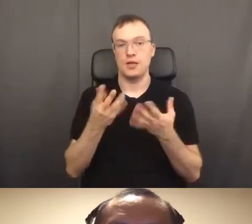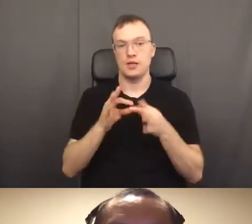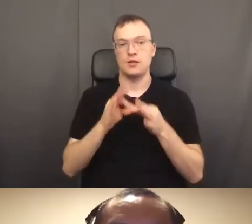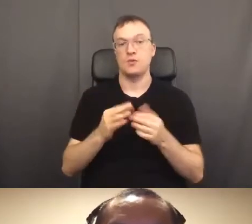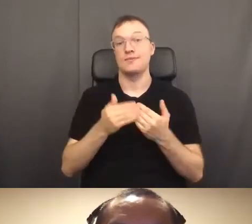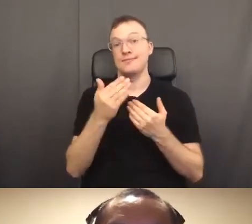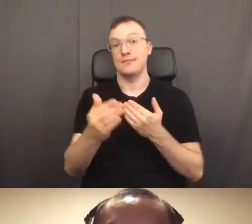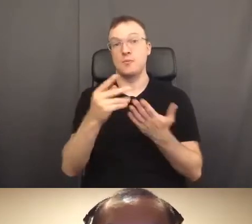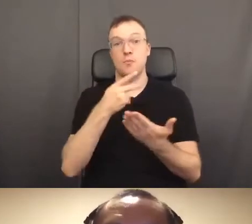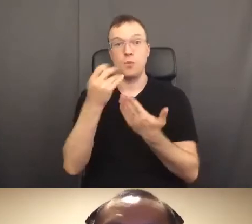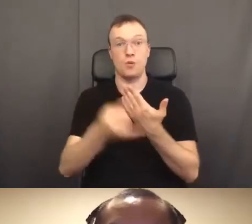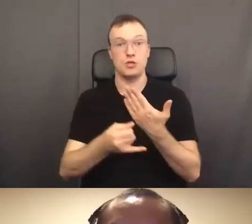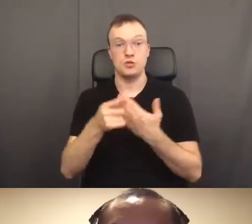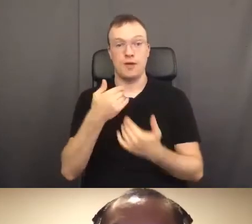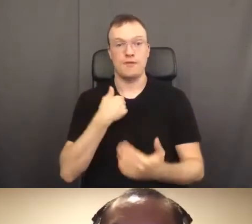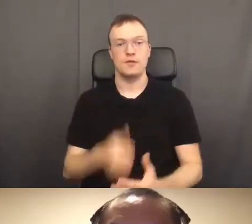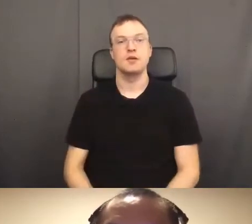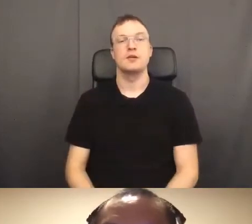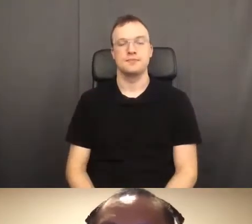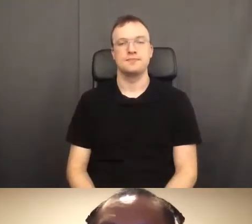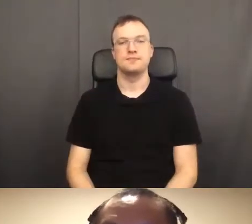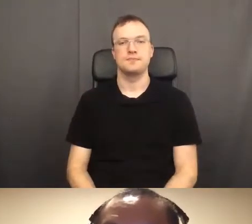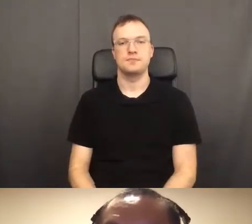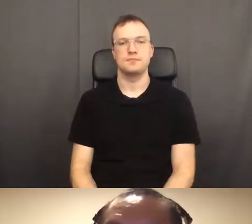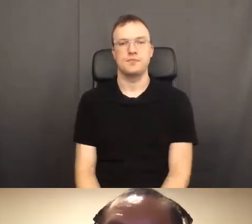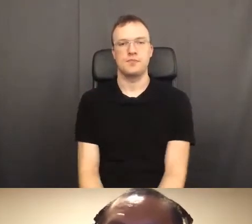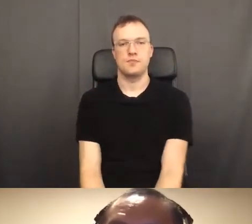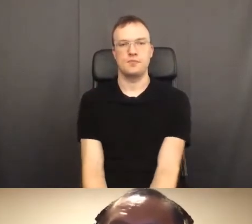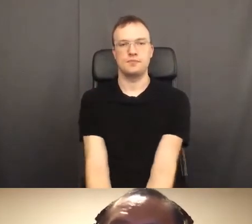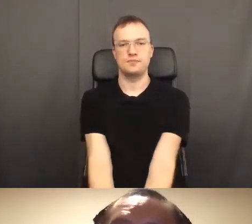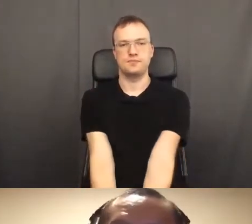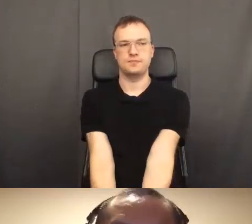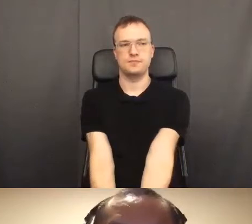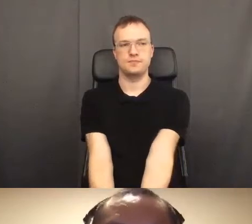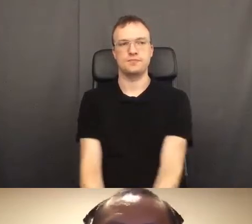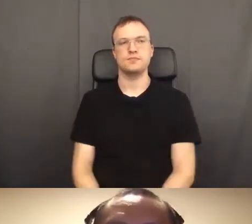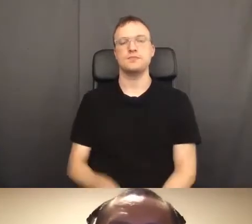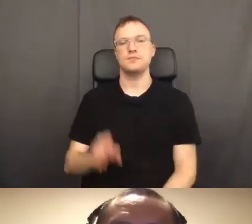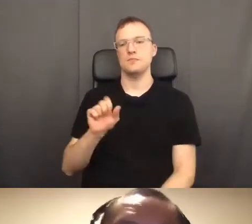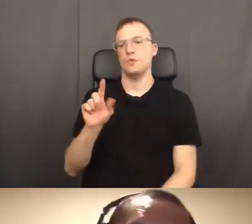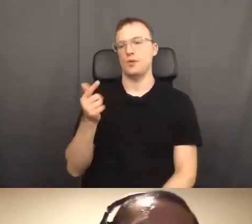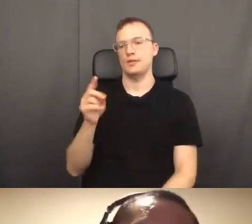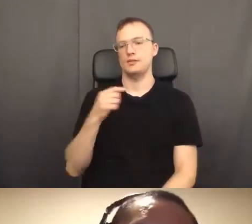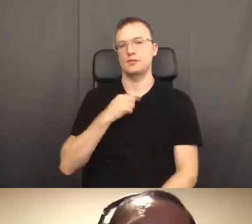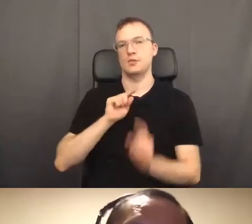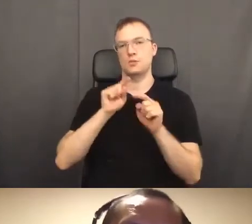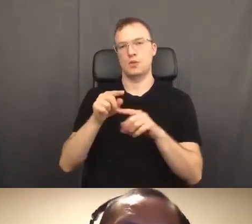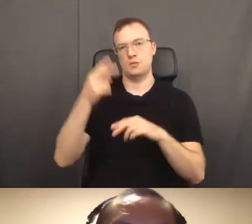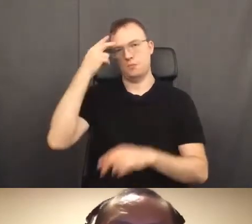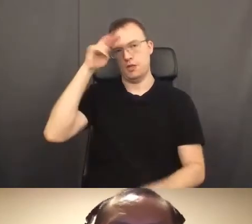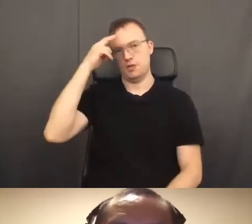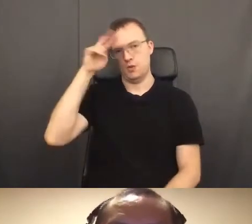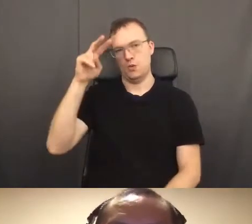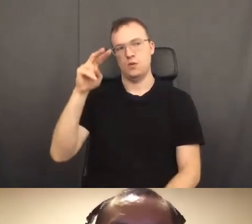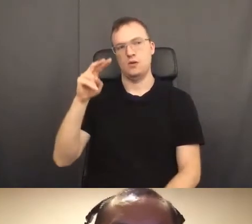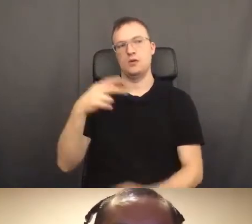upcoming projects that you have? Yes, so in 2018, I went to Mexico and made